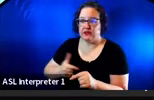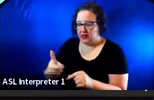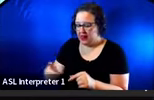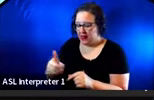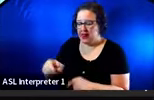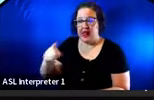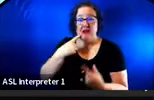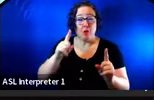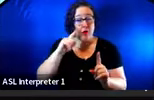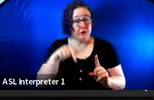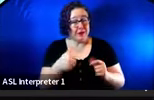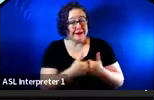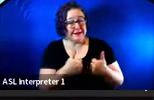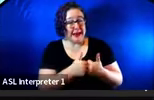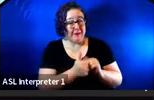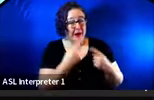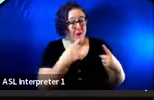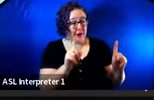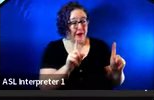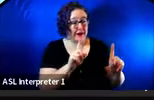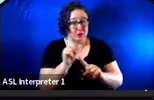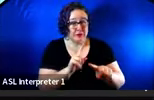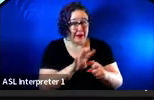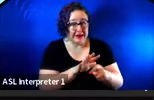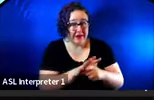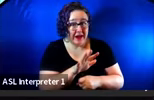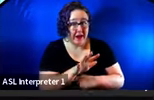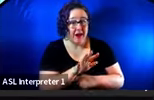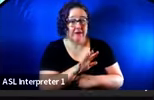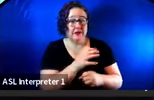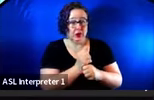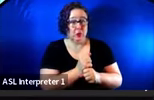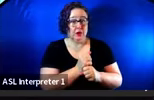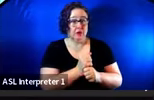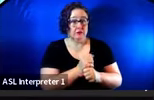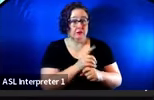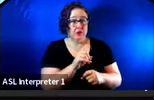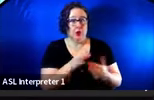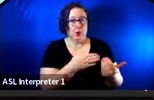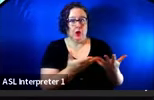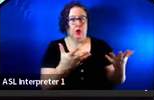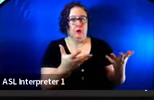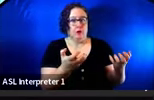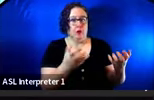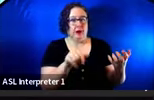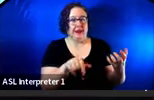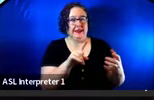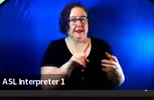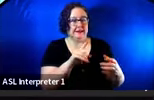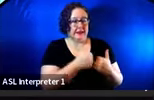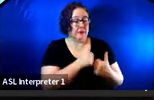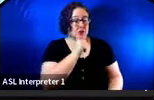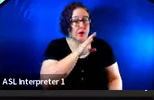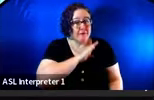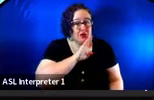this game in the way that you want it to? And is it responsive enough that you can get done what you want done in this game and not get frustrated? So there's